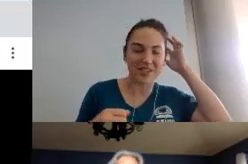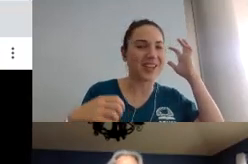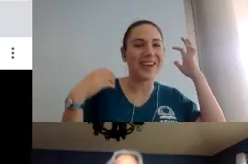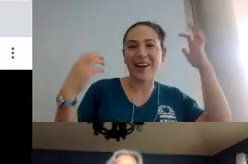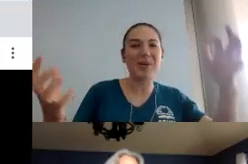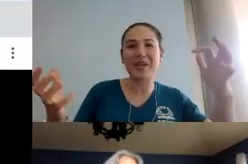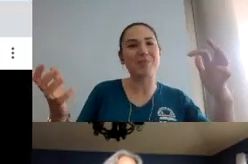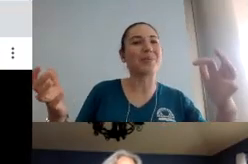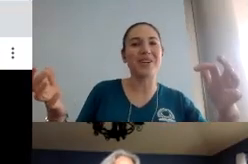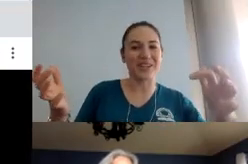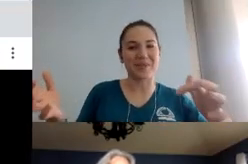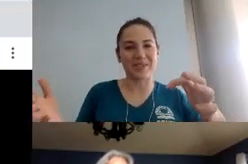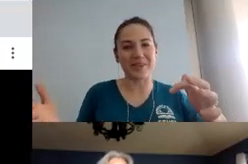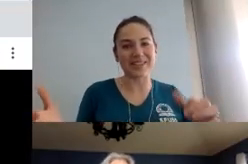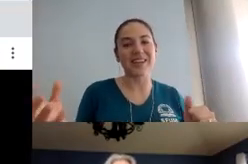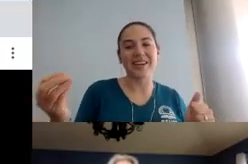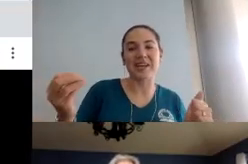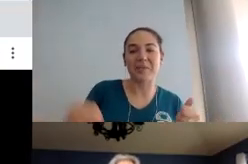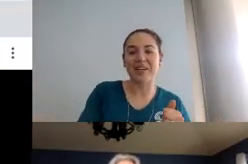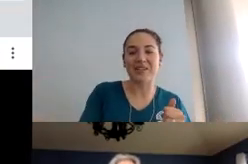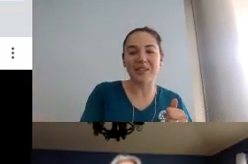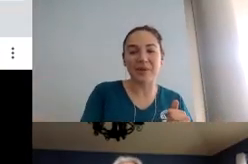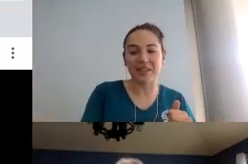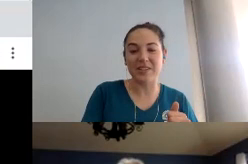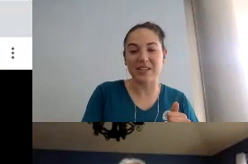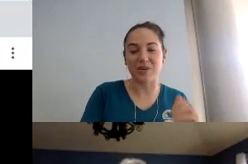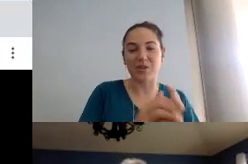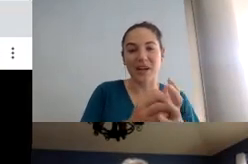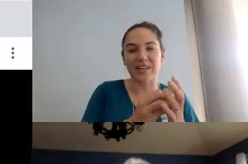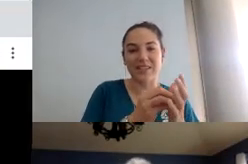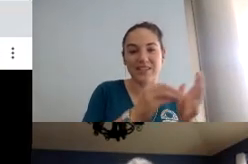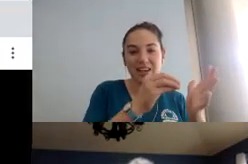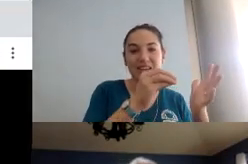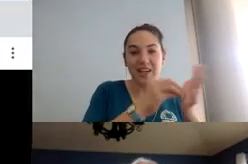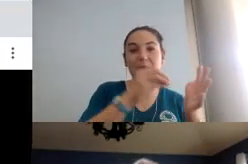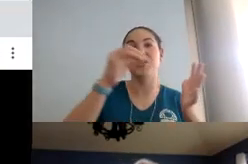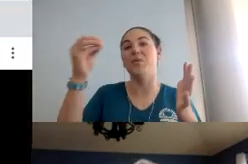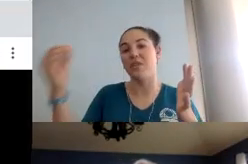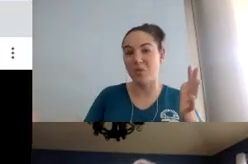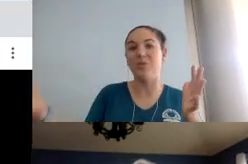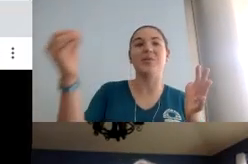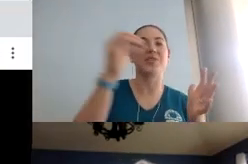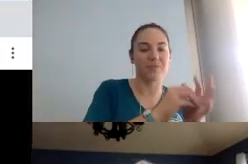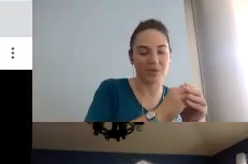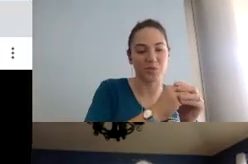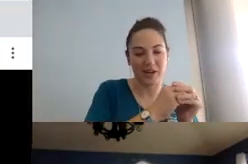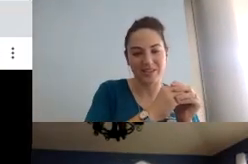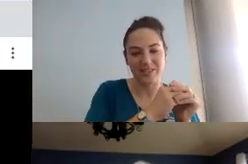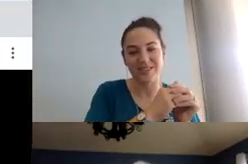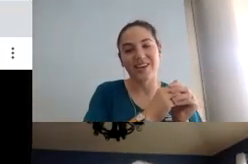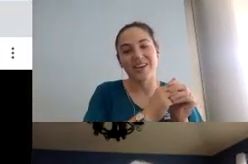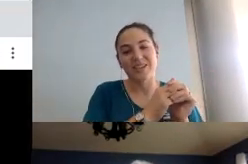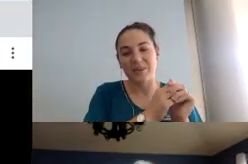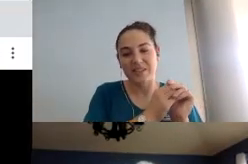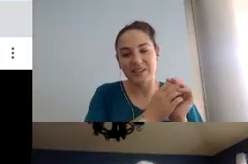response questions? How do I manage projects with students? And it's all about, it looks at instructional practices and then helps you with the tools for those